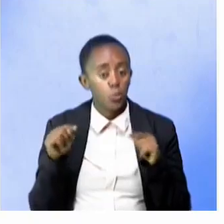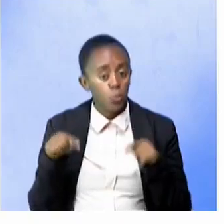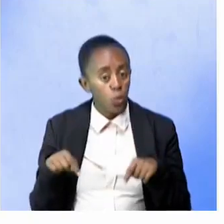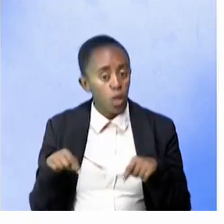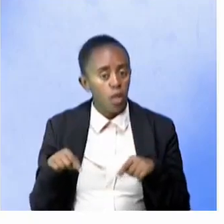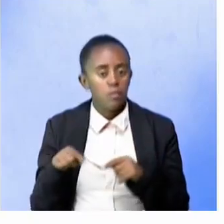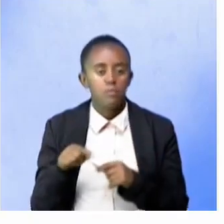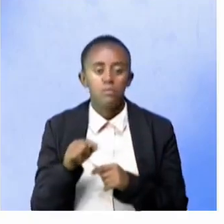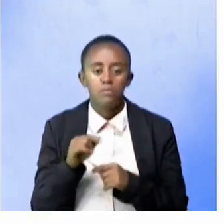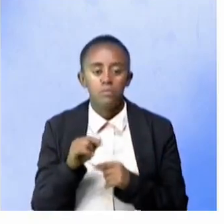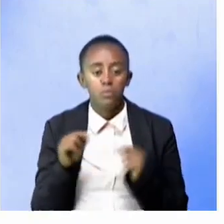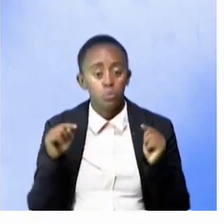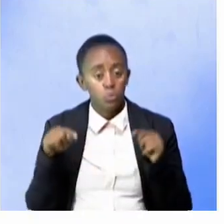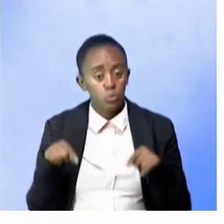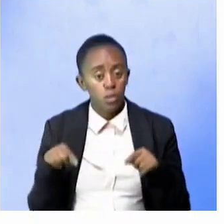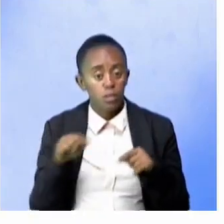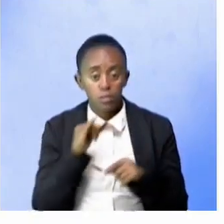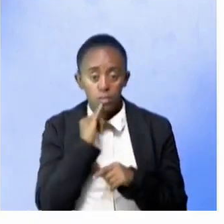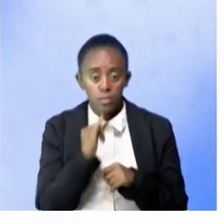is